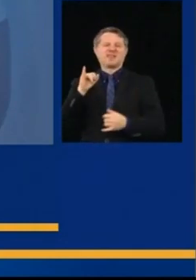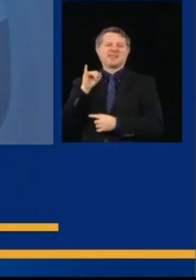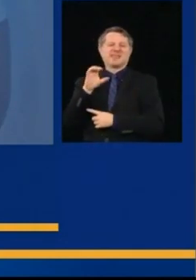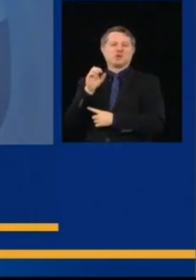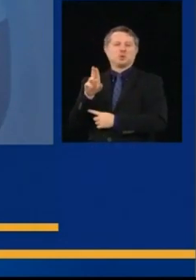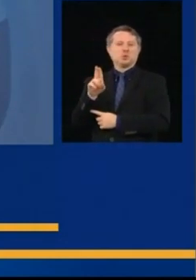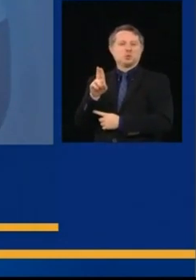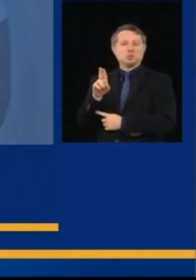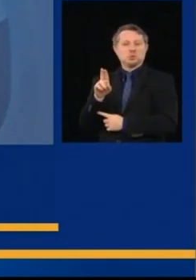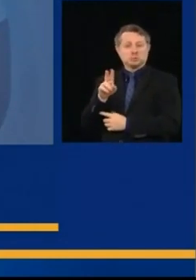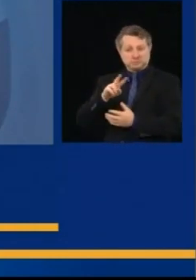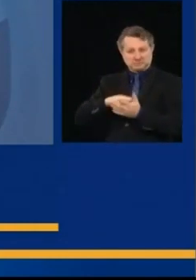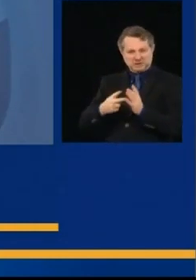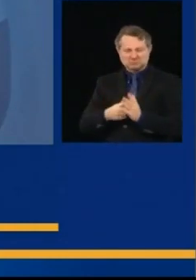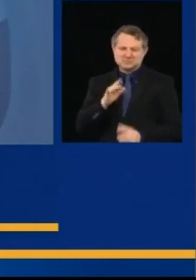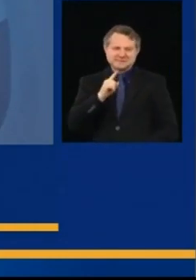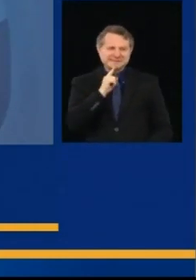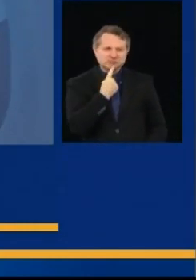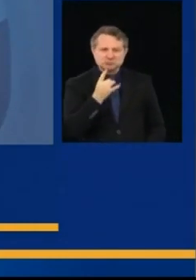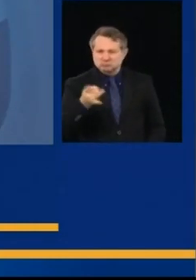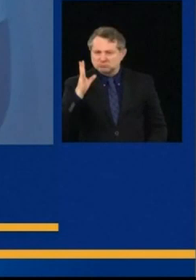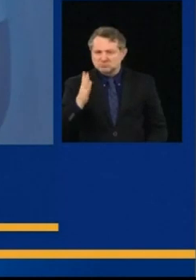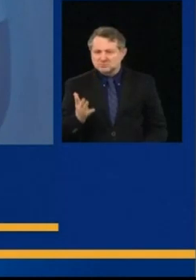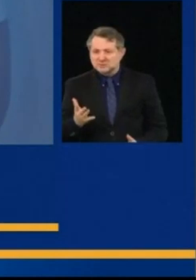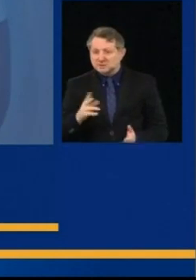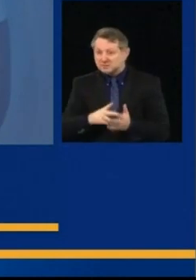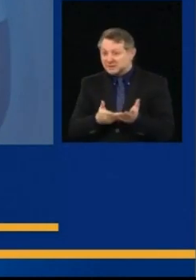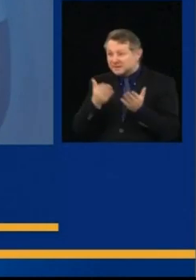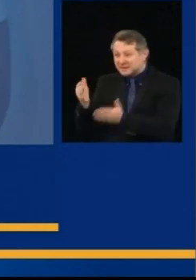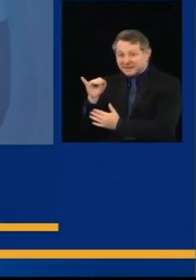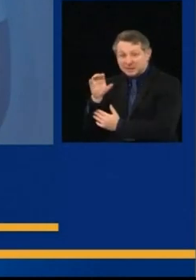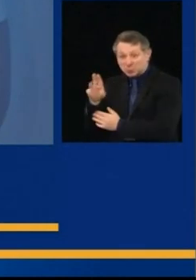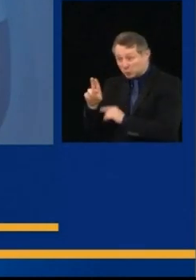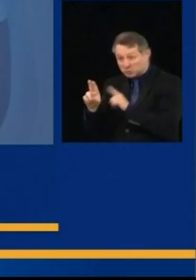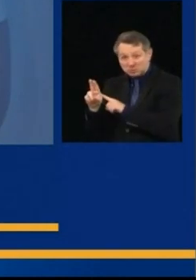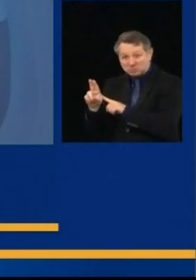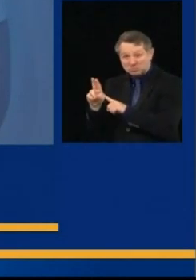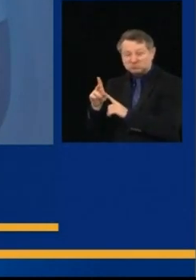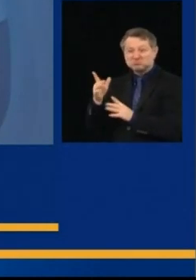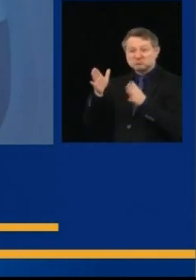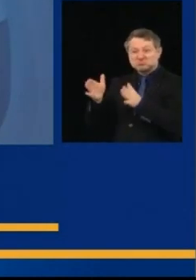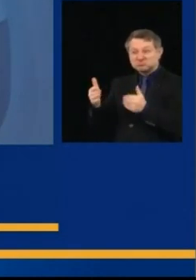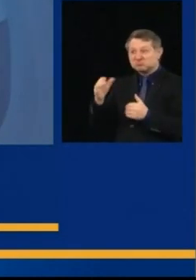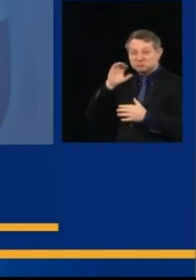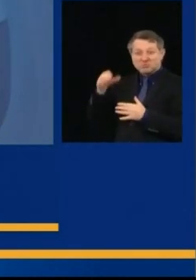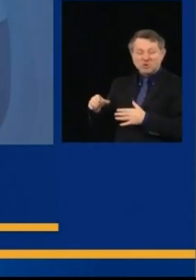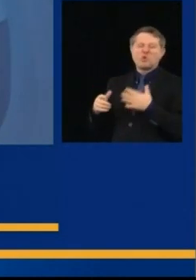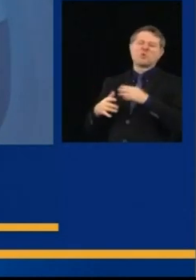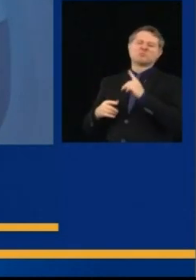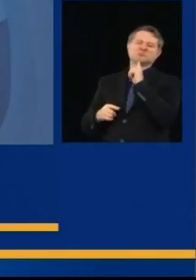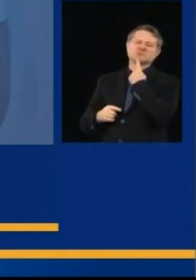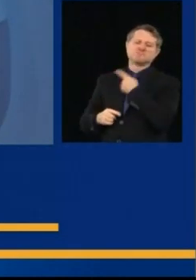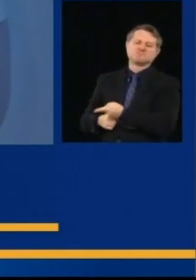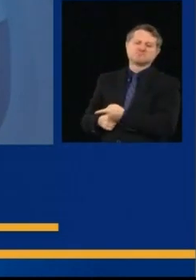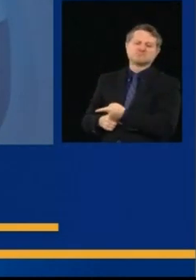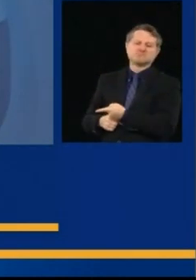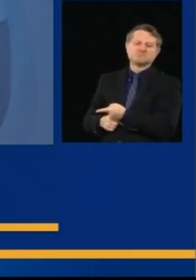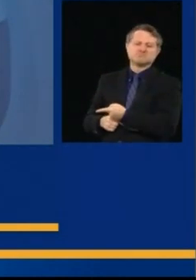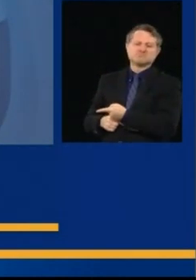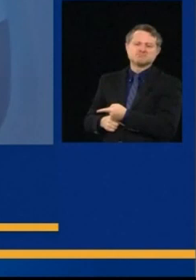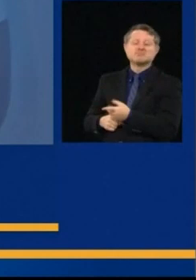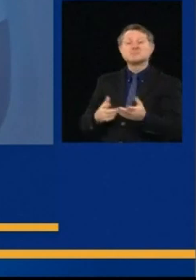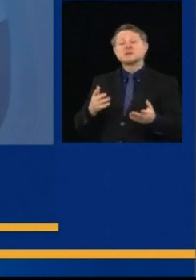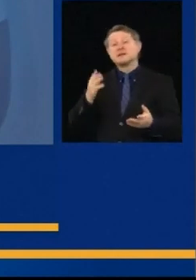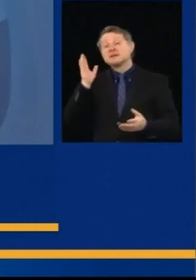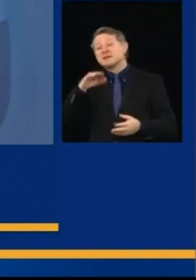go into intensive care, it means it's serious. 19% resulted in intubation, which means they're